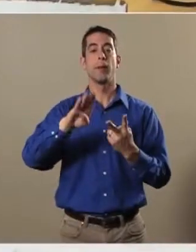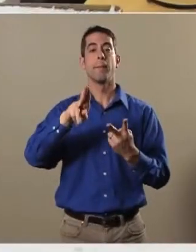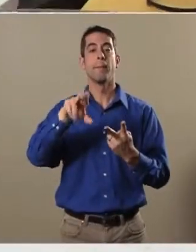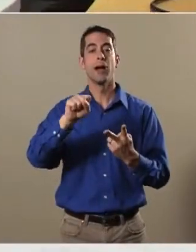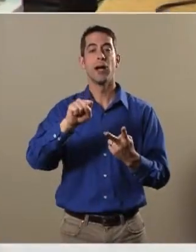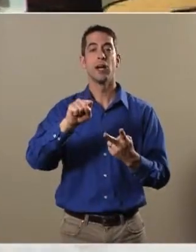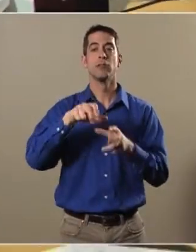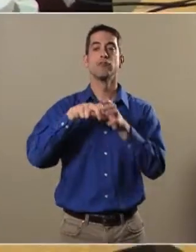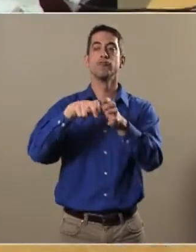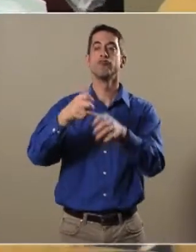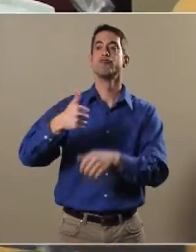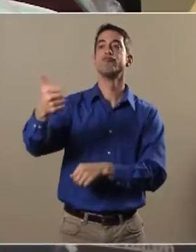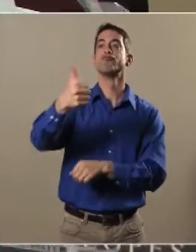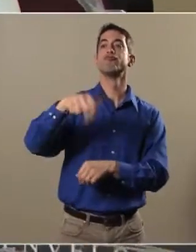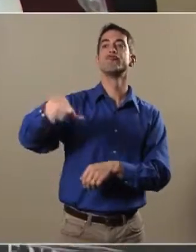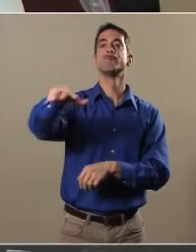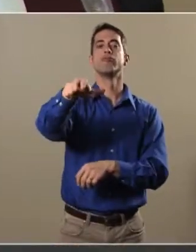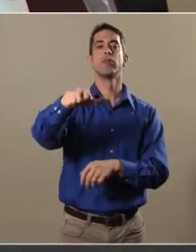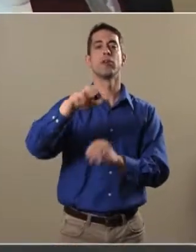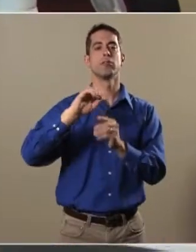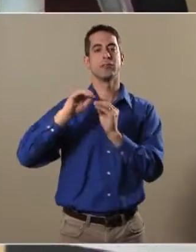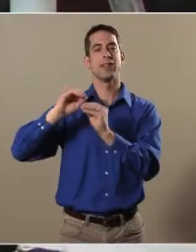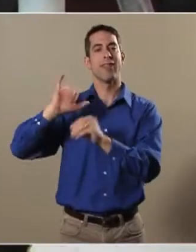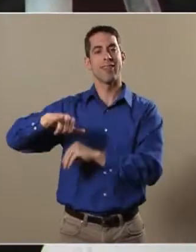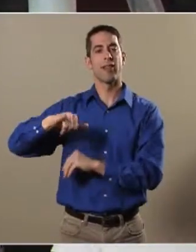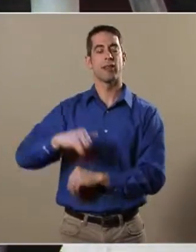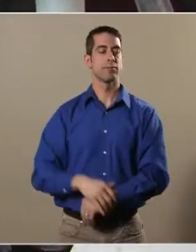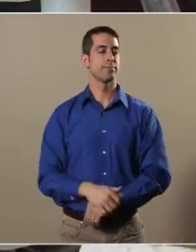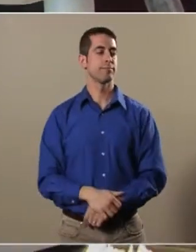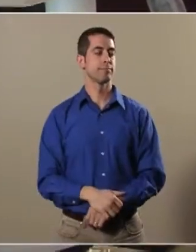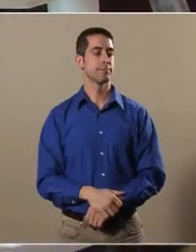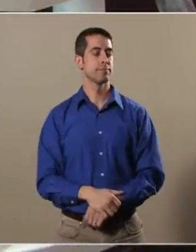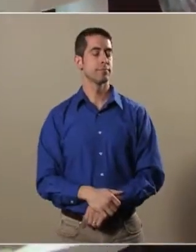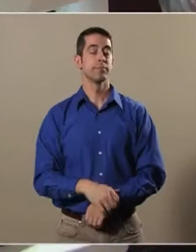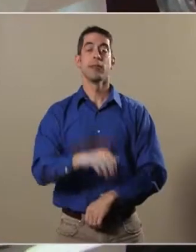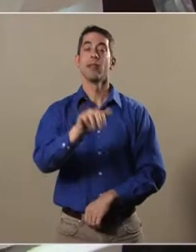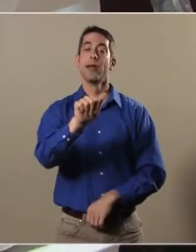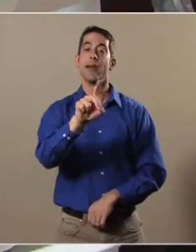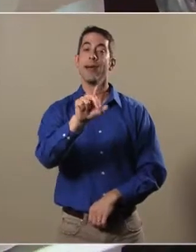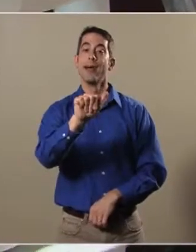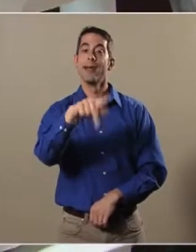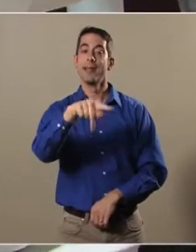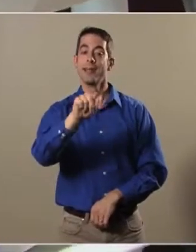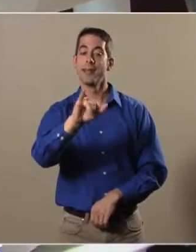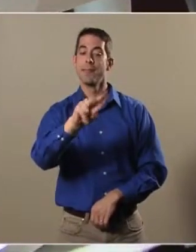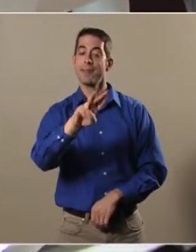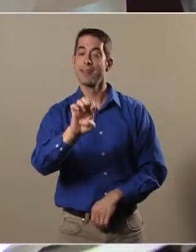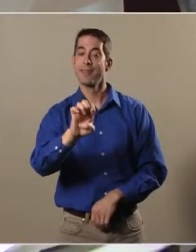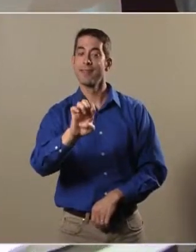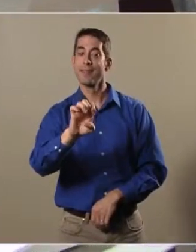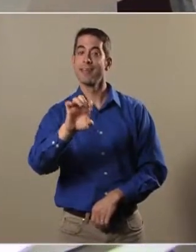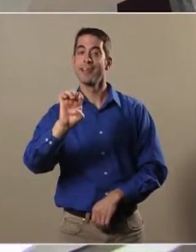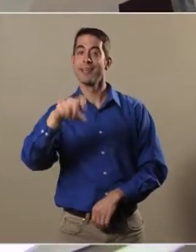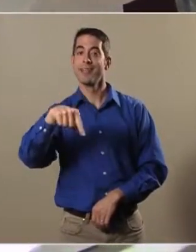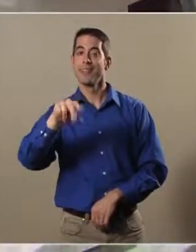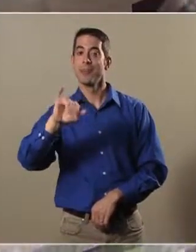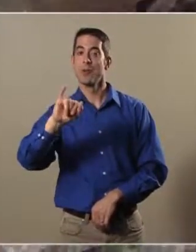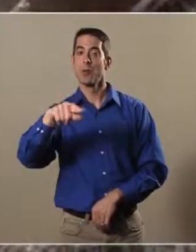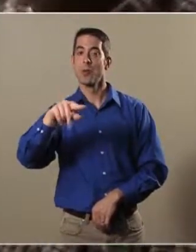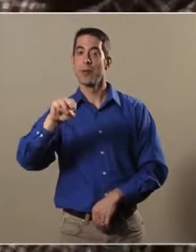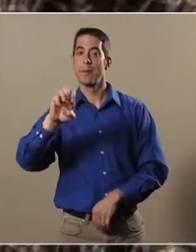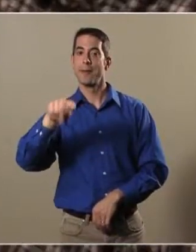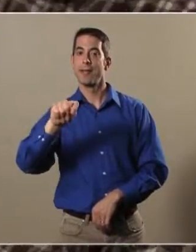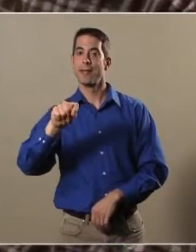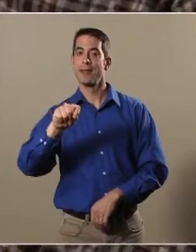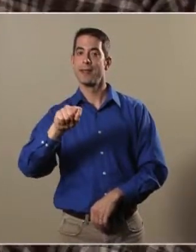One moment, please. Sometimes the right equipment can mean the difference between working and not working, between communication and isolation,